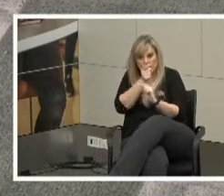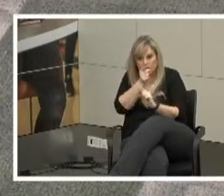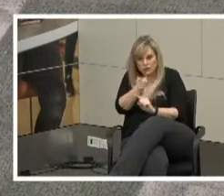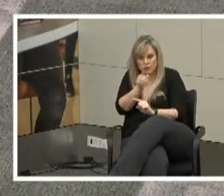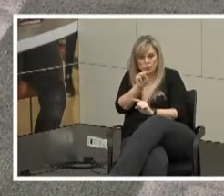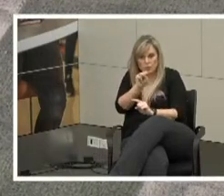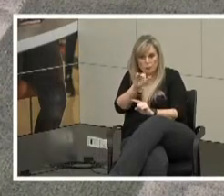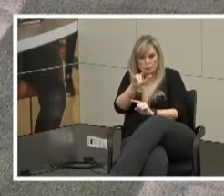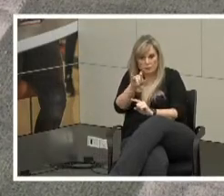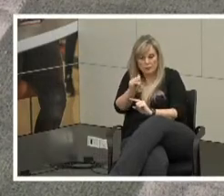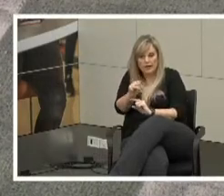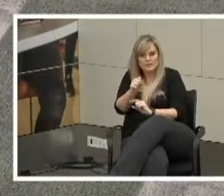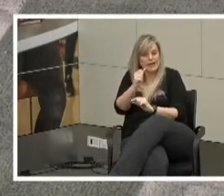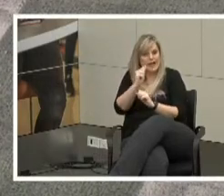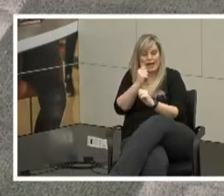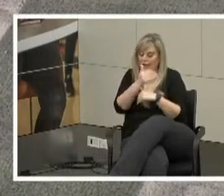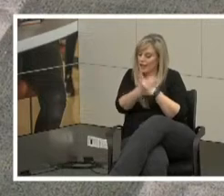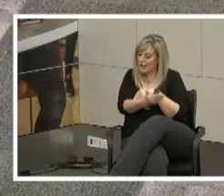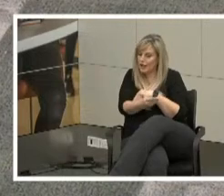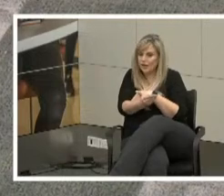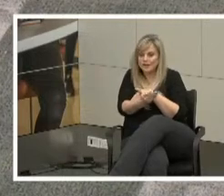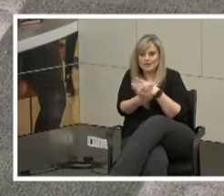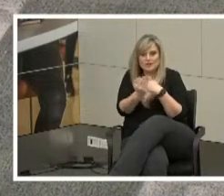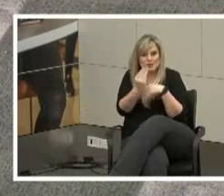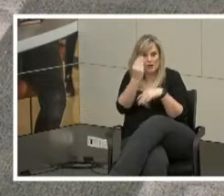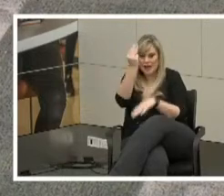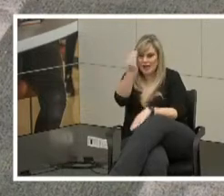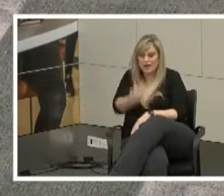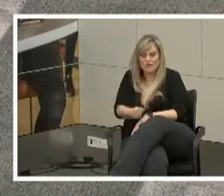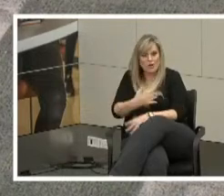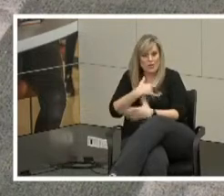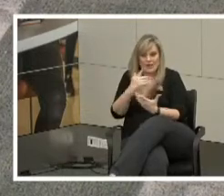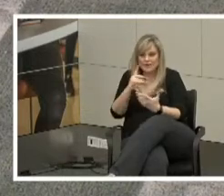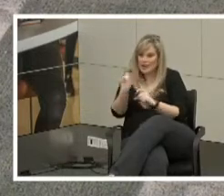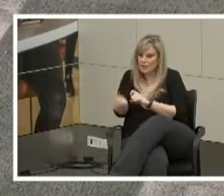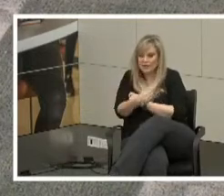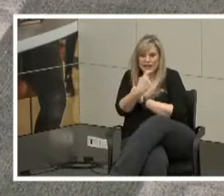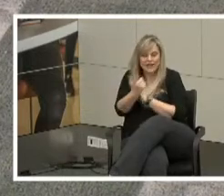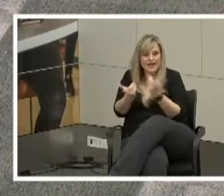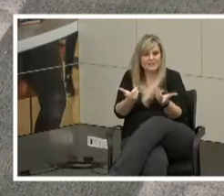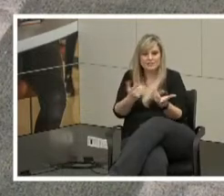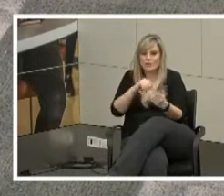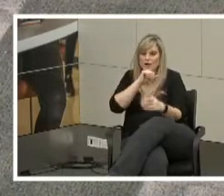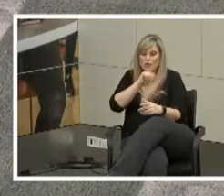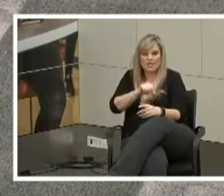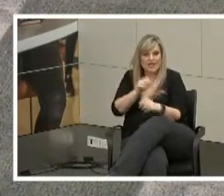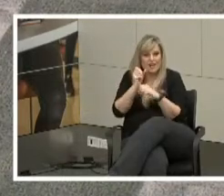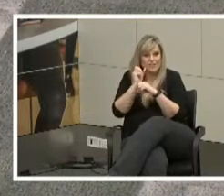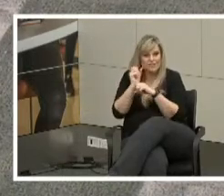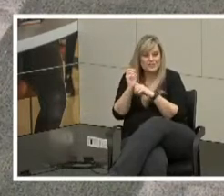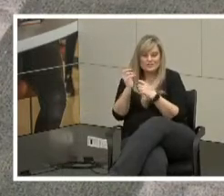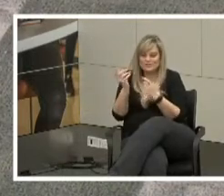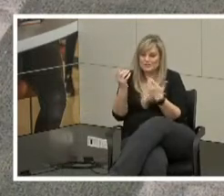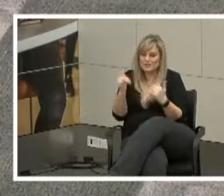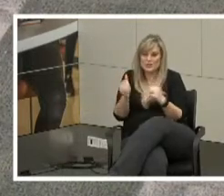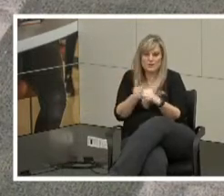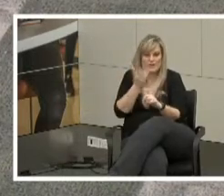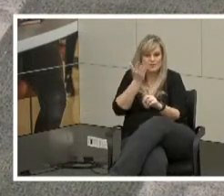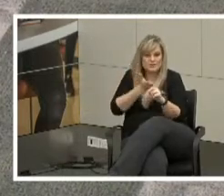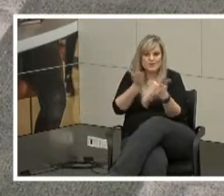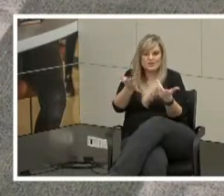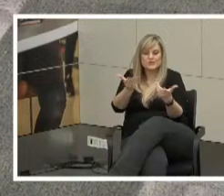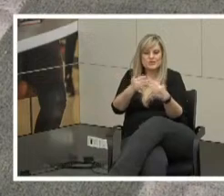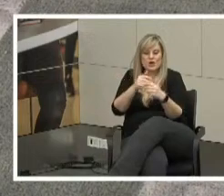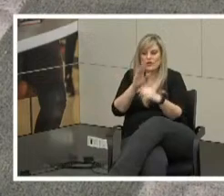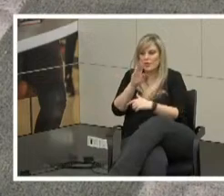miles every Monday I play golf I would love to taste your eggs you that you talked about at the district meeting the bar